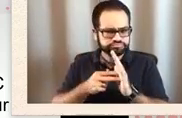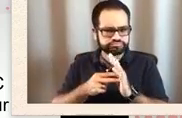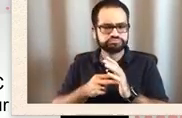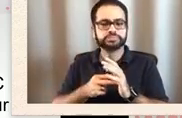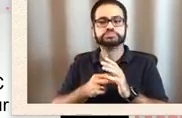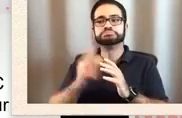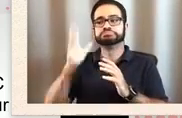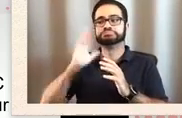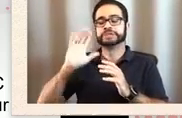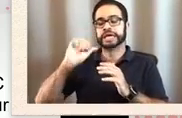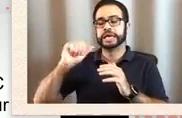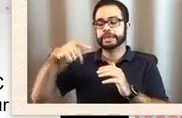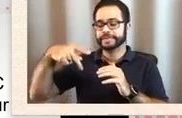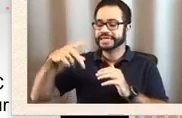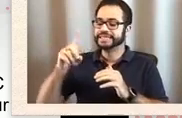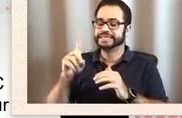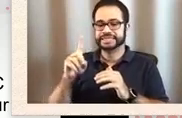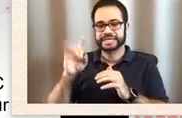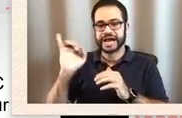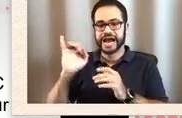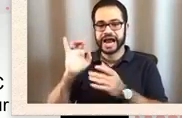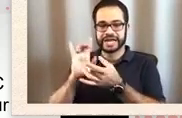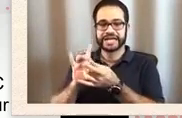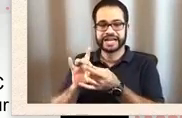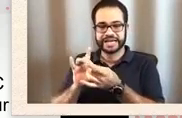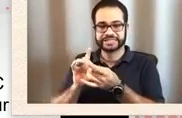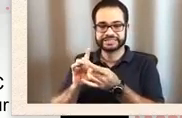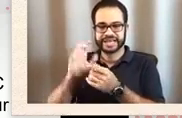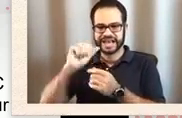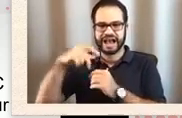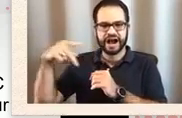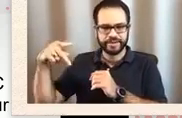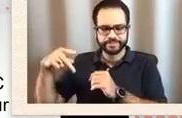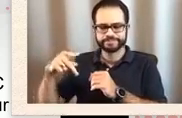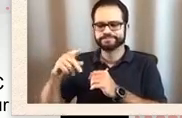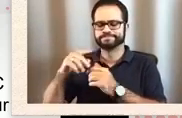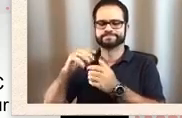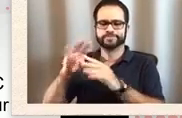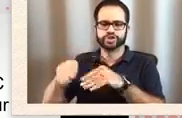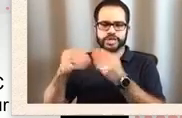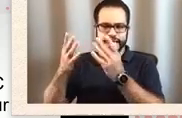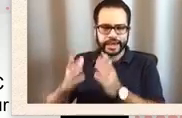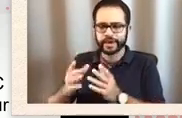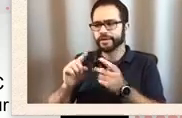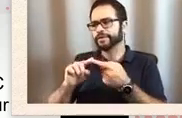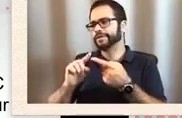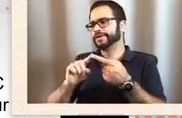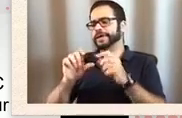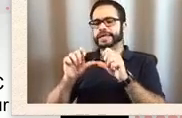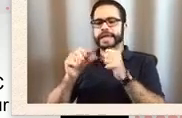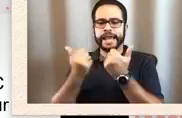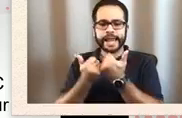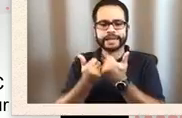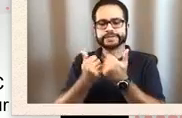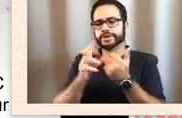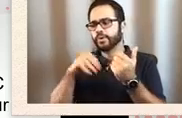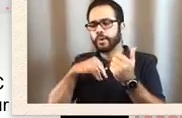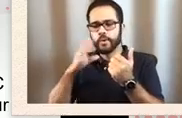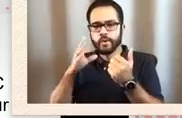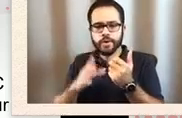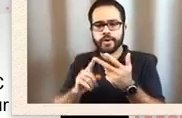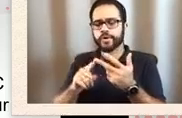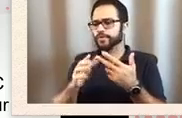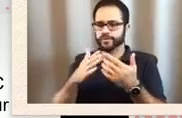APD iConnect application, the provider, the agency owner or the solo provider, they have